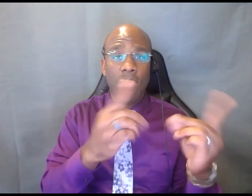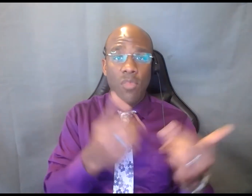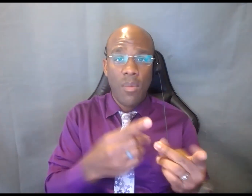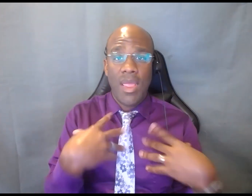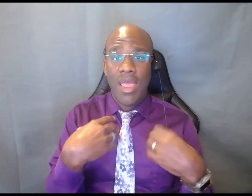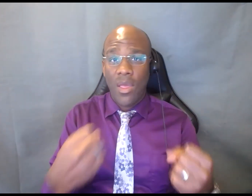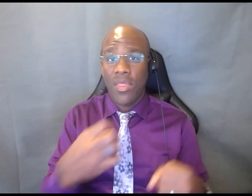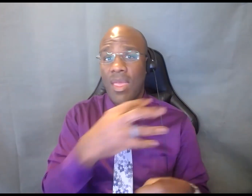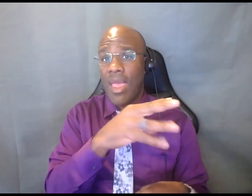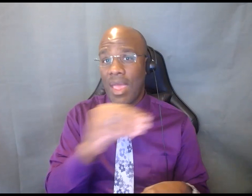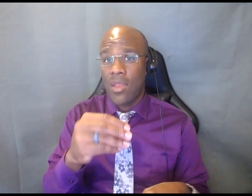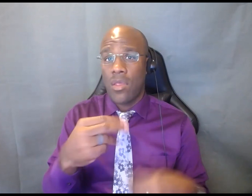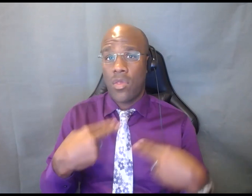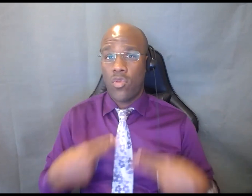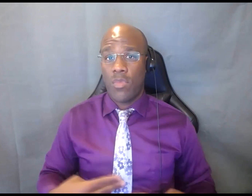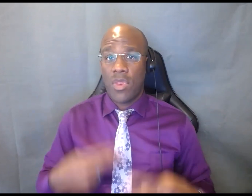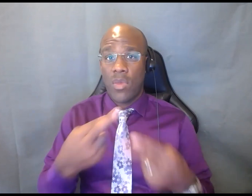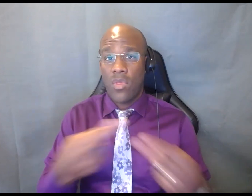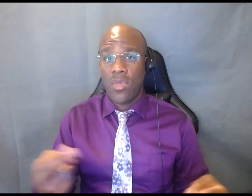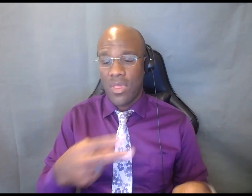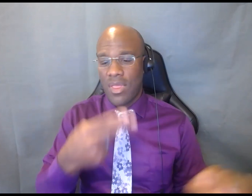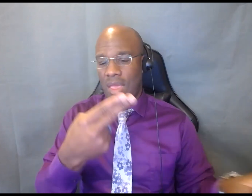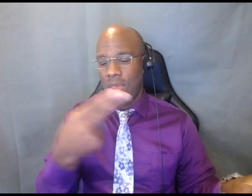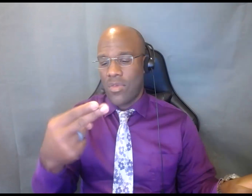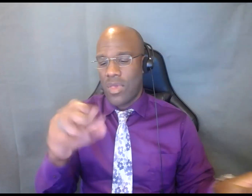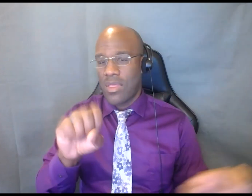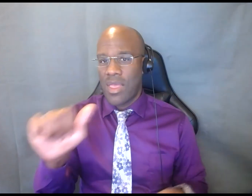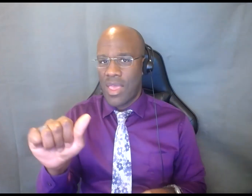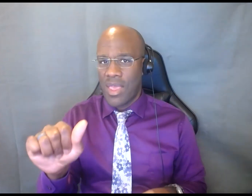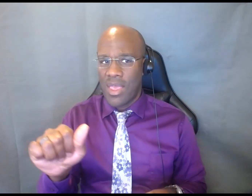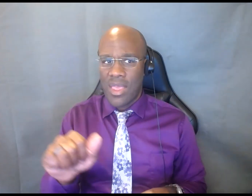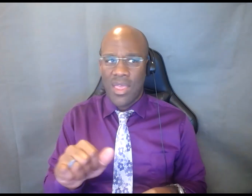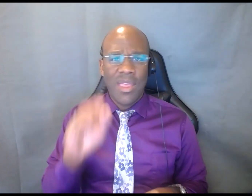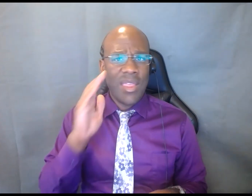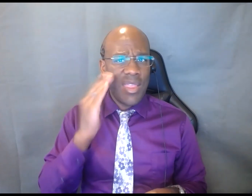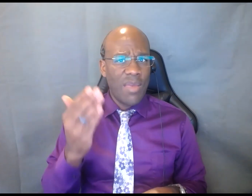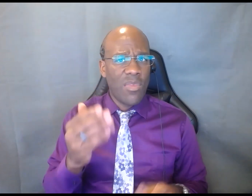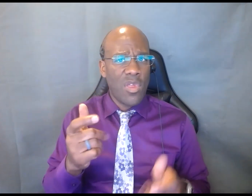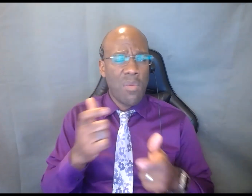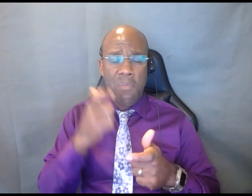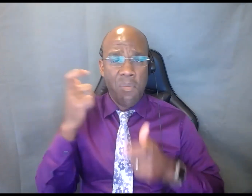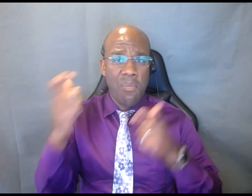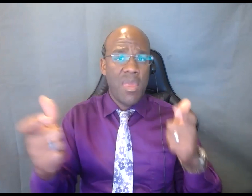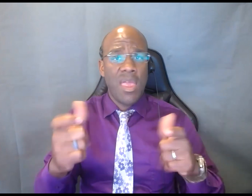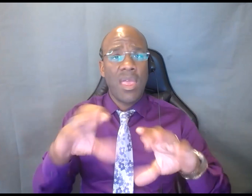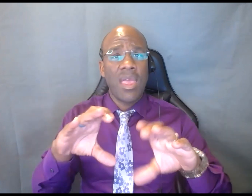parent groups brought in disability lawyers? Seems like a huge class action suit is possible.